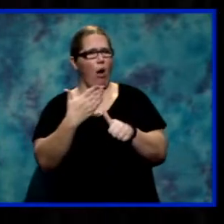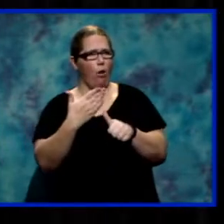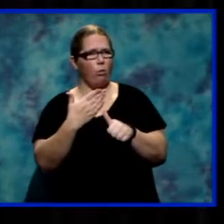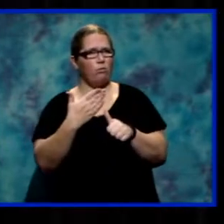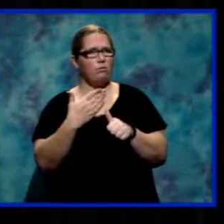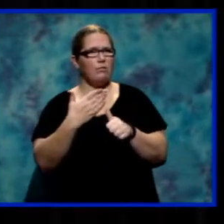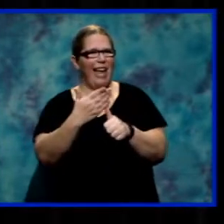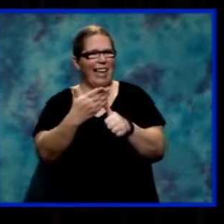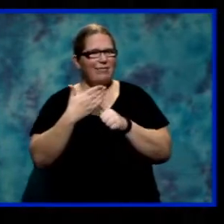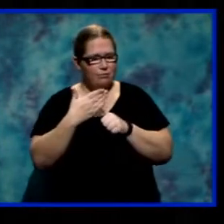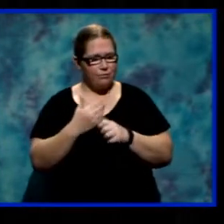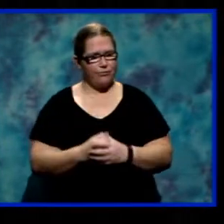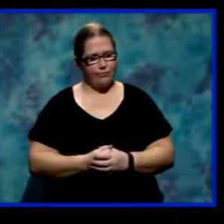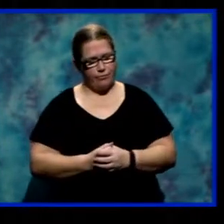recover.